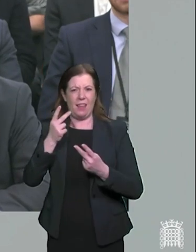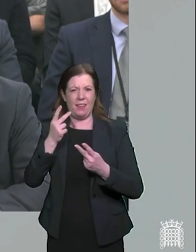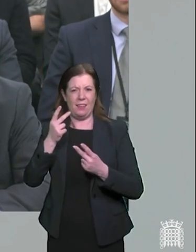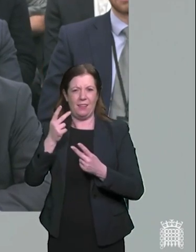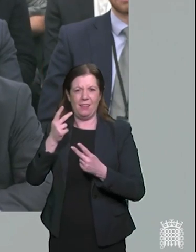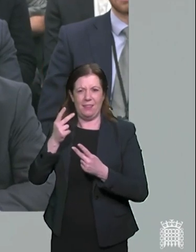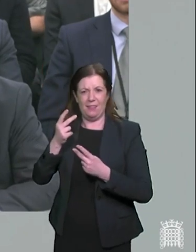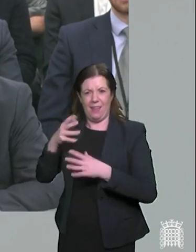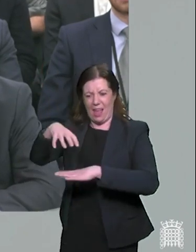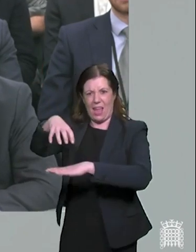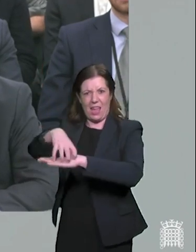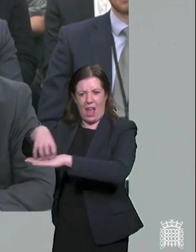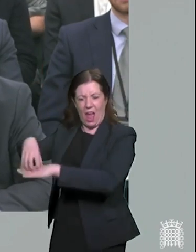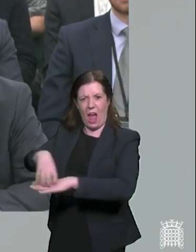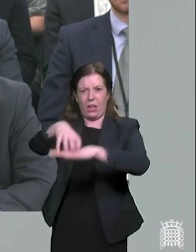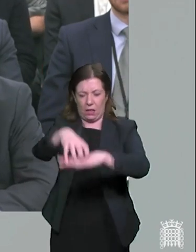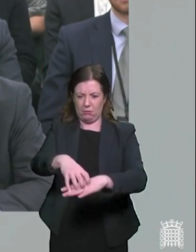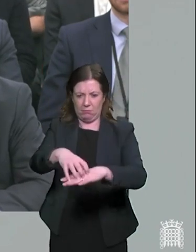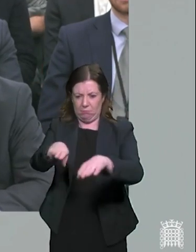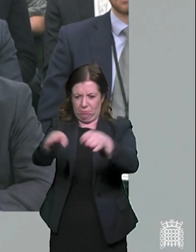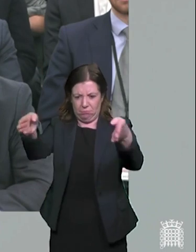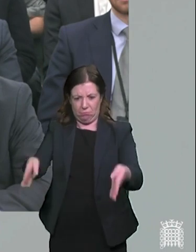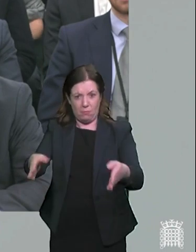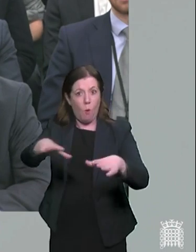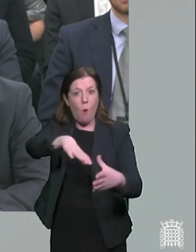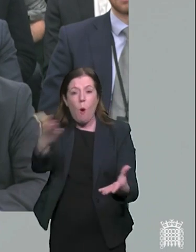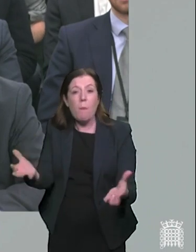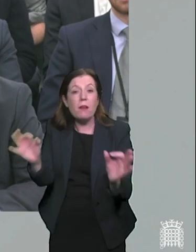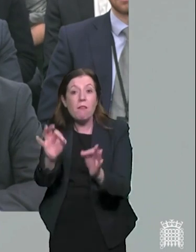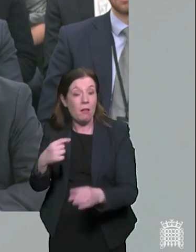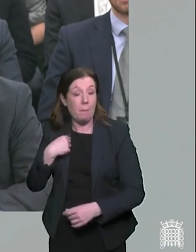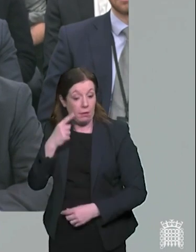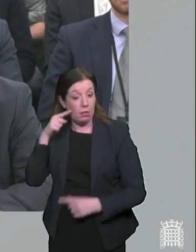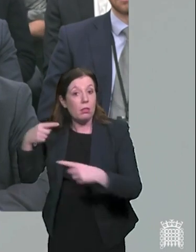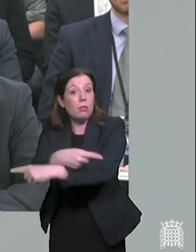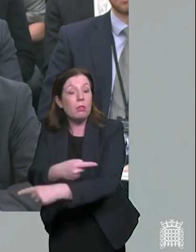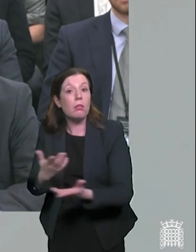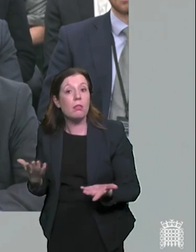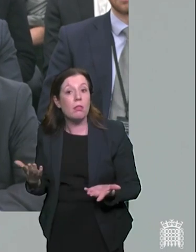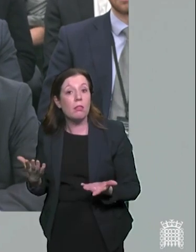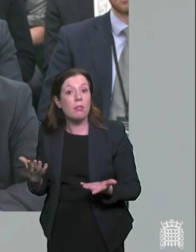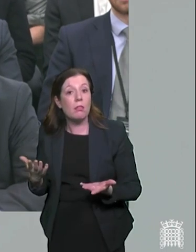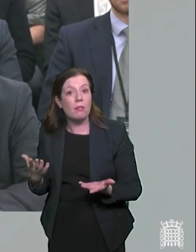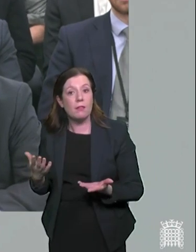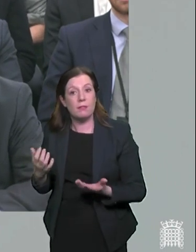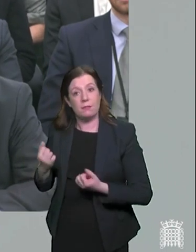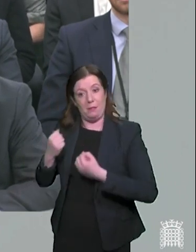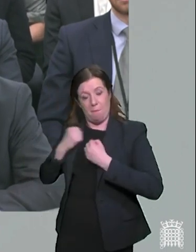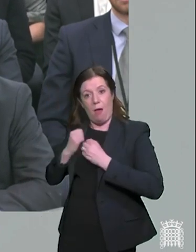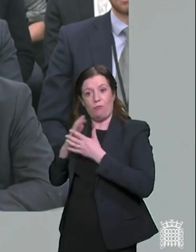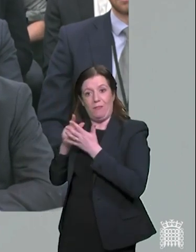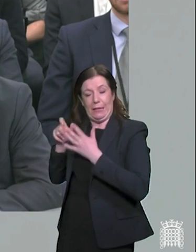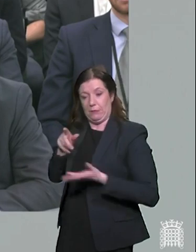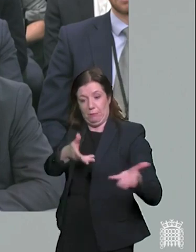Union Jack cake remained in its Tupperware box, unnoticed by me, and was later discovered and eaten by my private